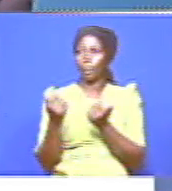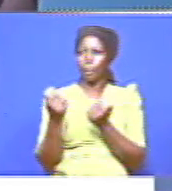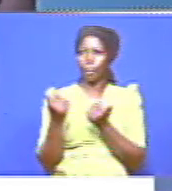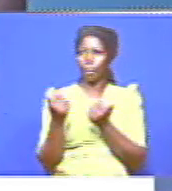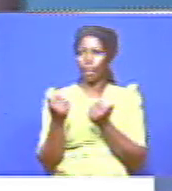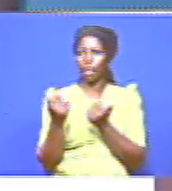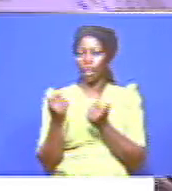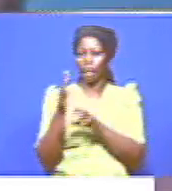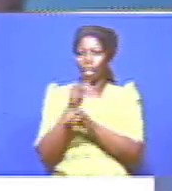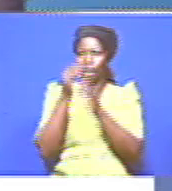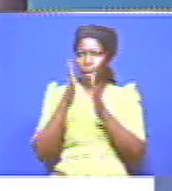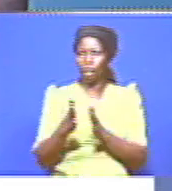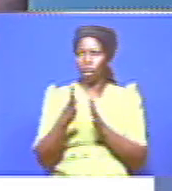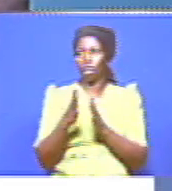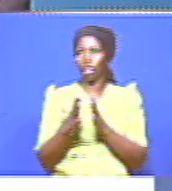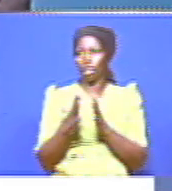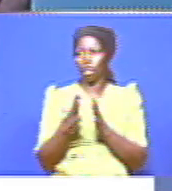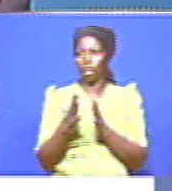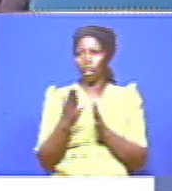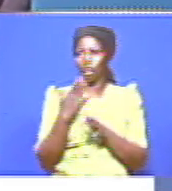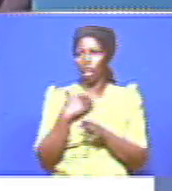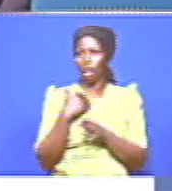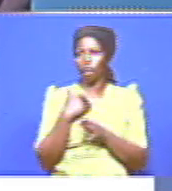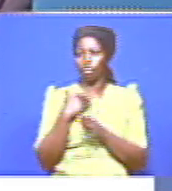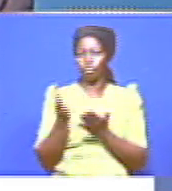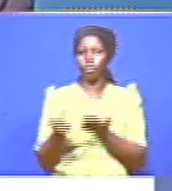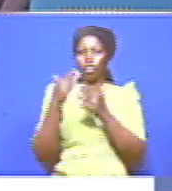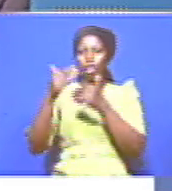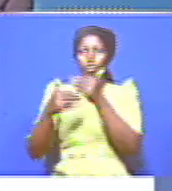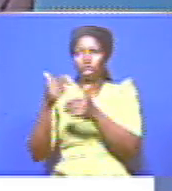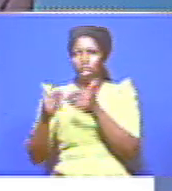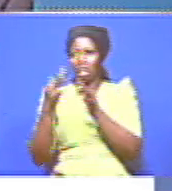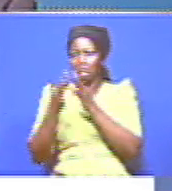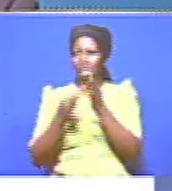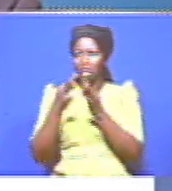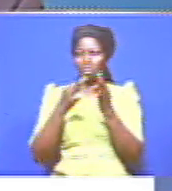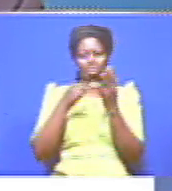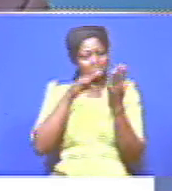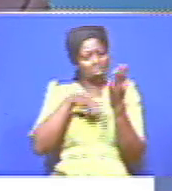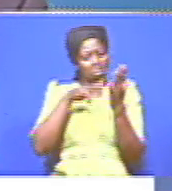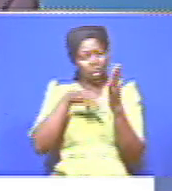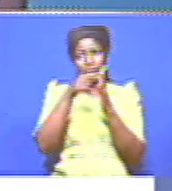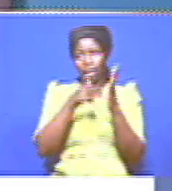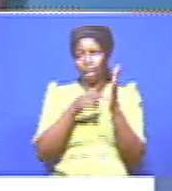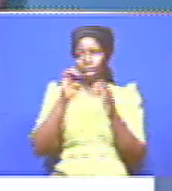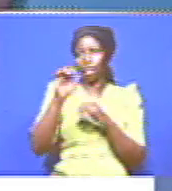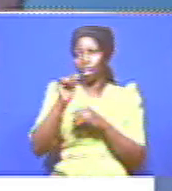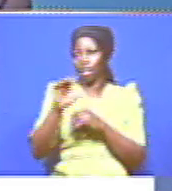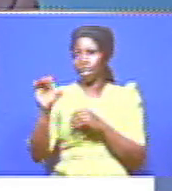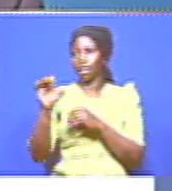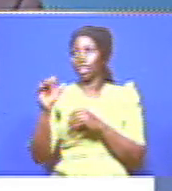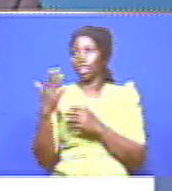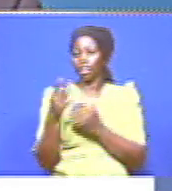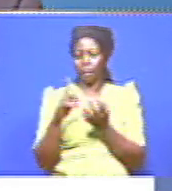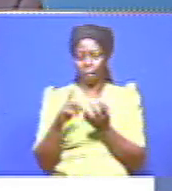the stakeholders that we have really developed in the process. That if I may go the list, it involves the EACC, which actually the